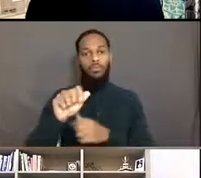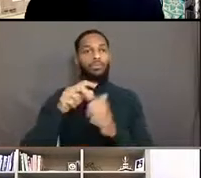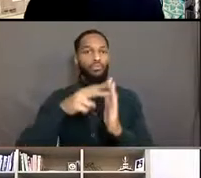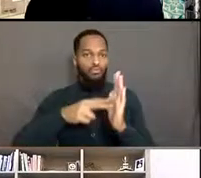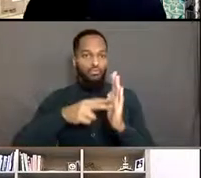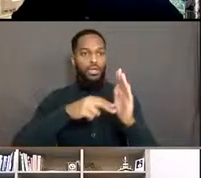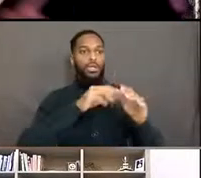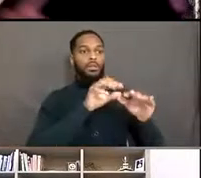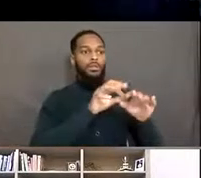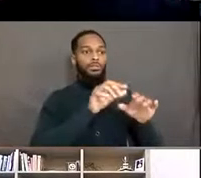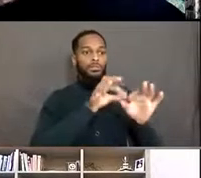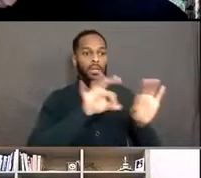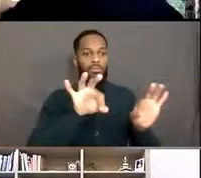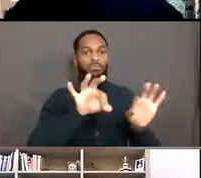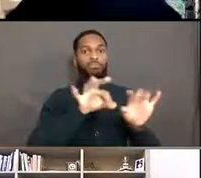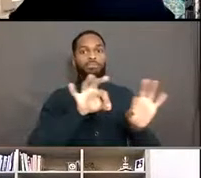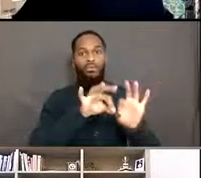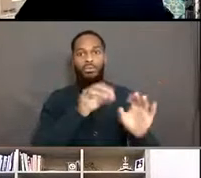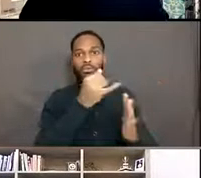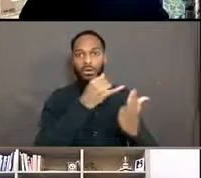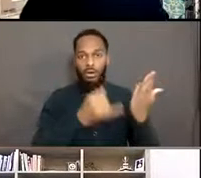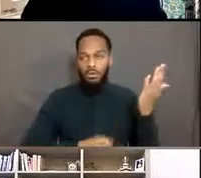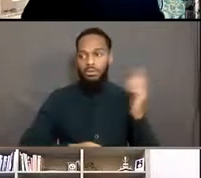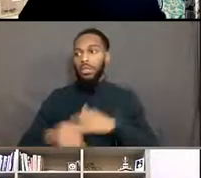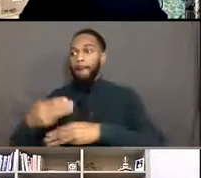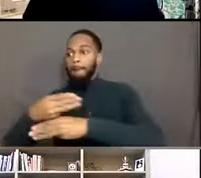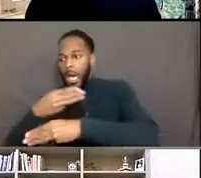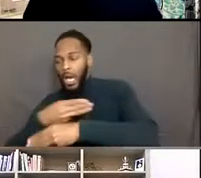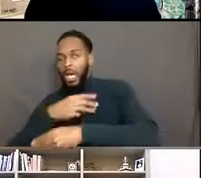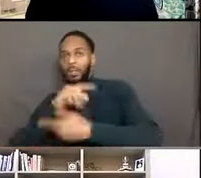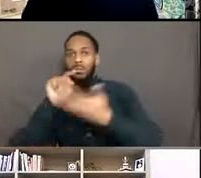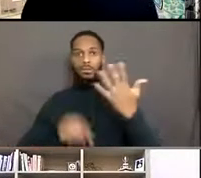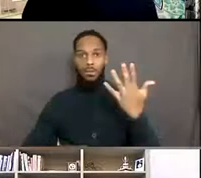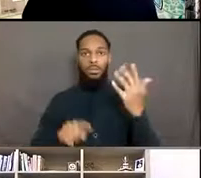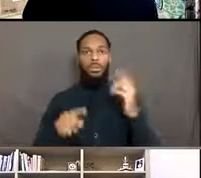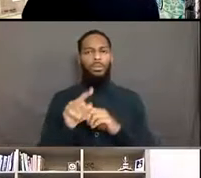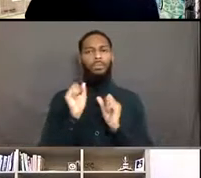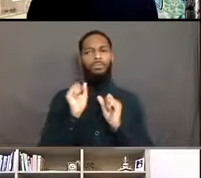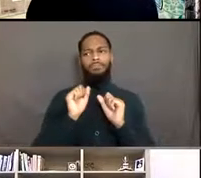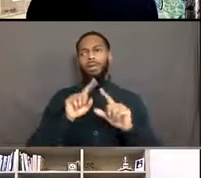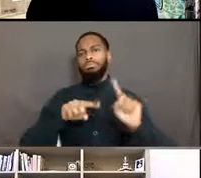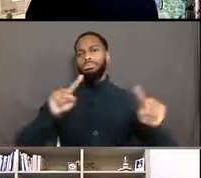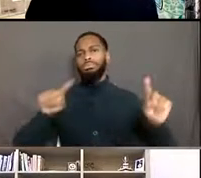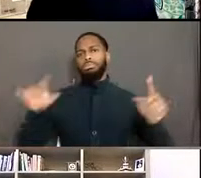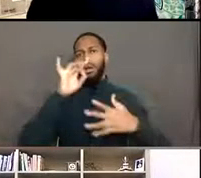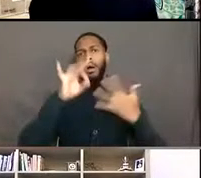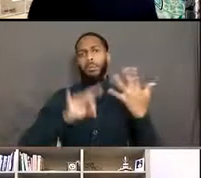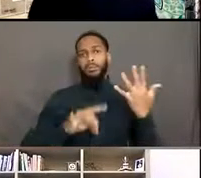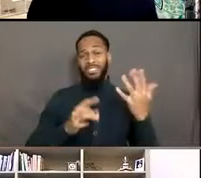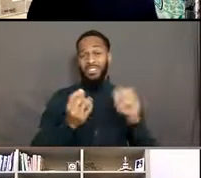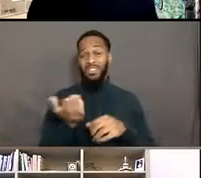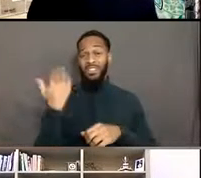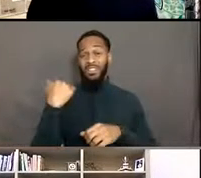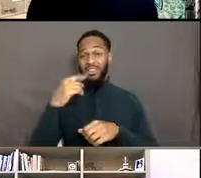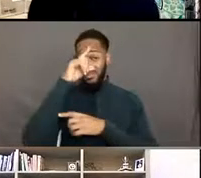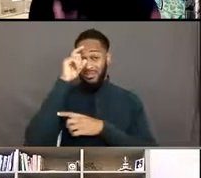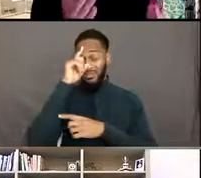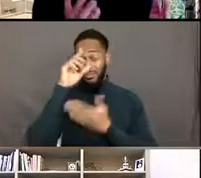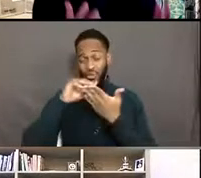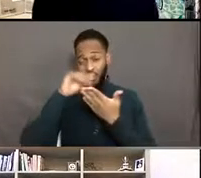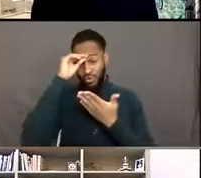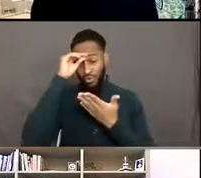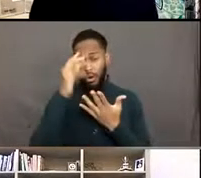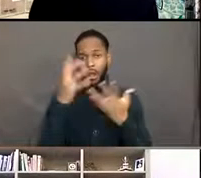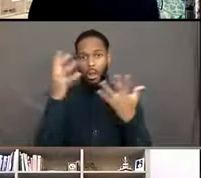a robust array of offerings, including some enrichment. Last summer, we learned so much, how to